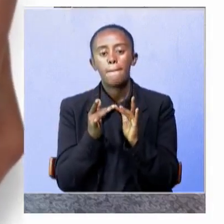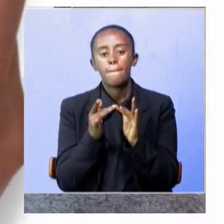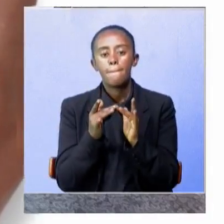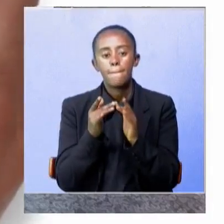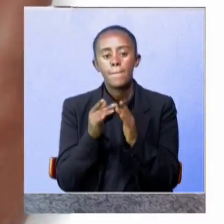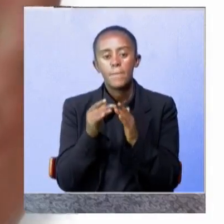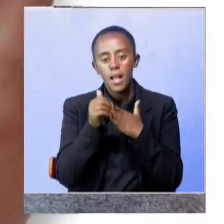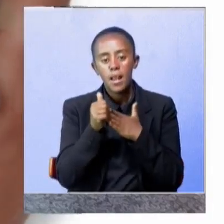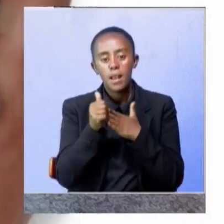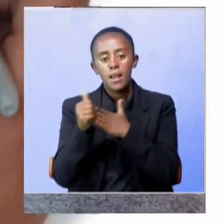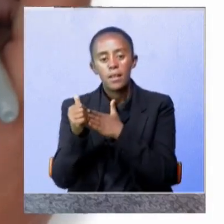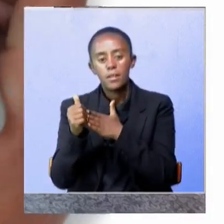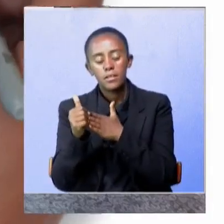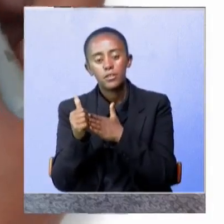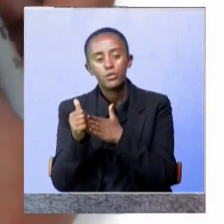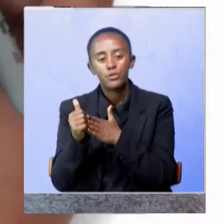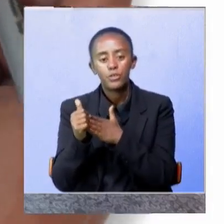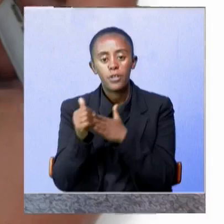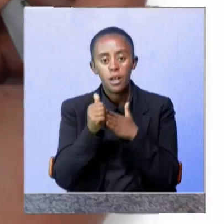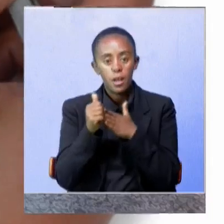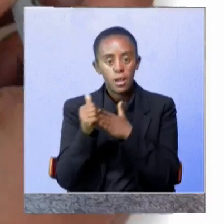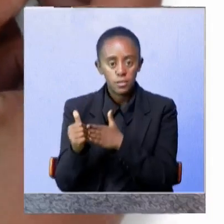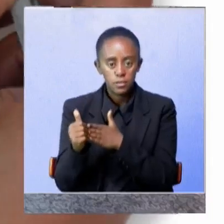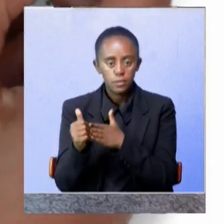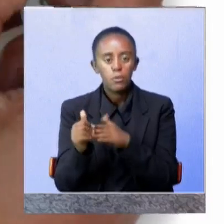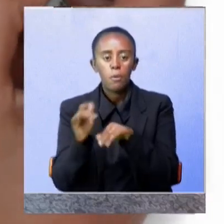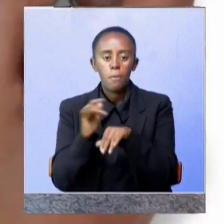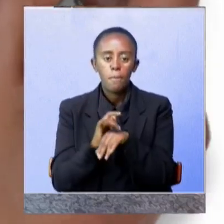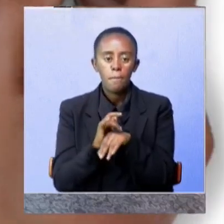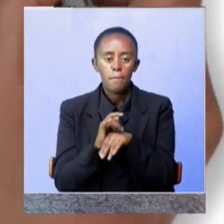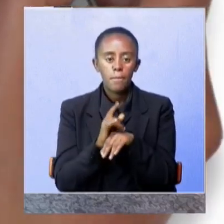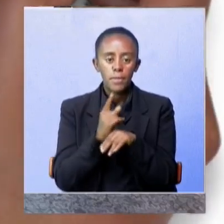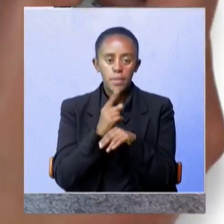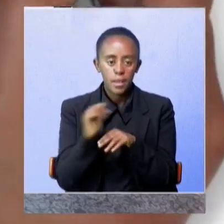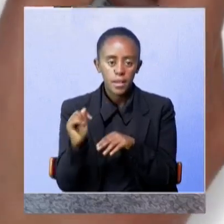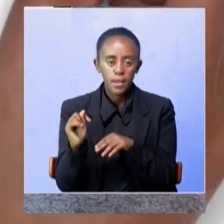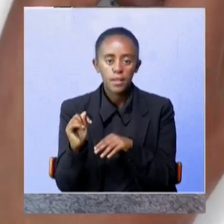led to the